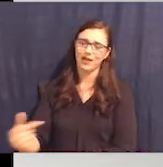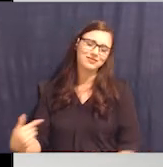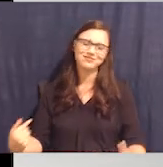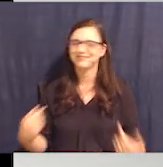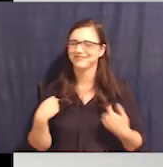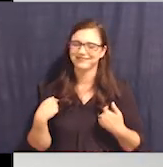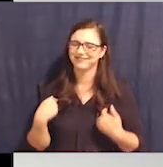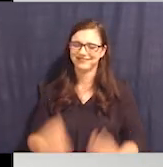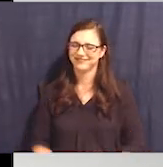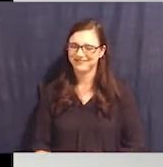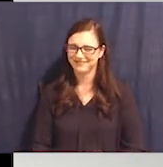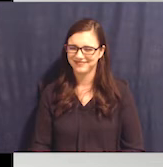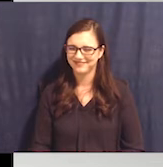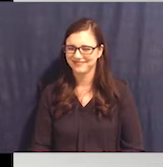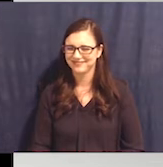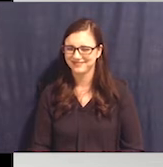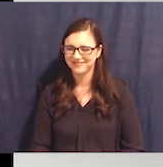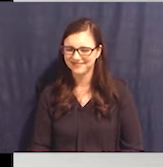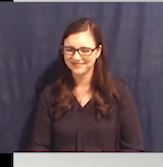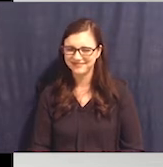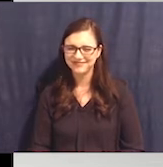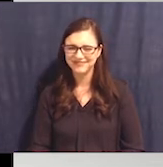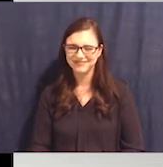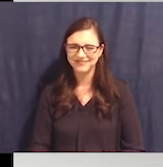You're right, I am.